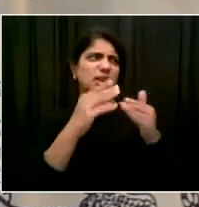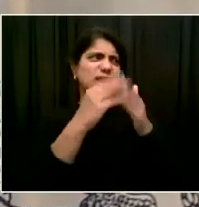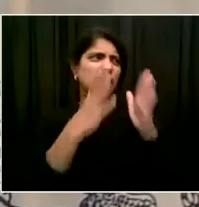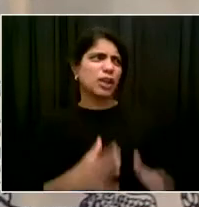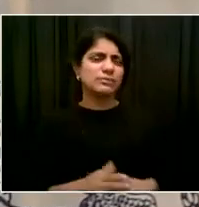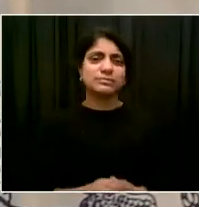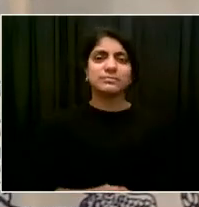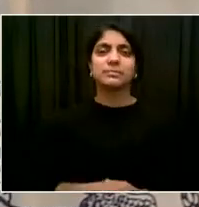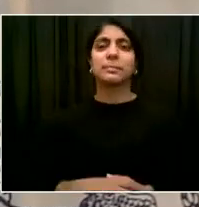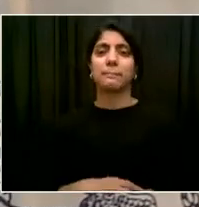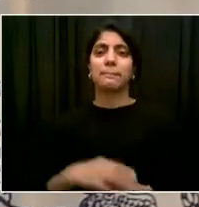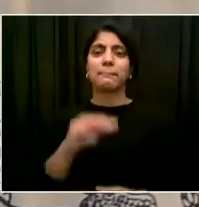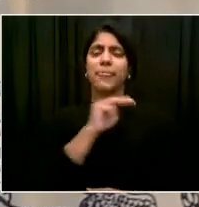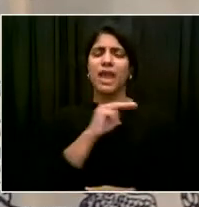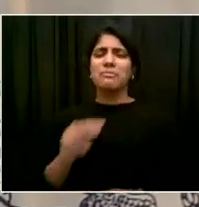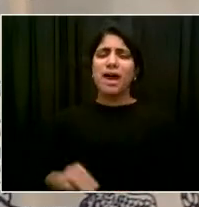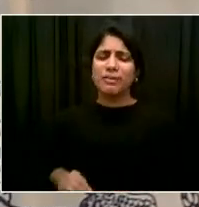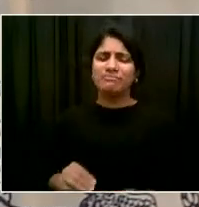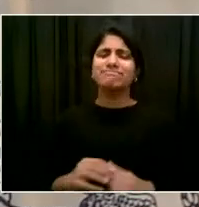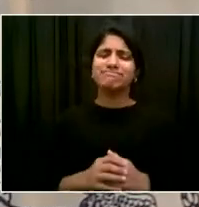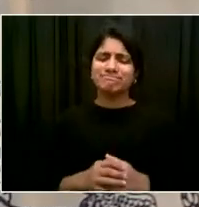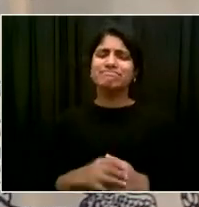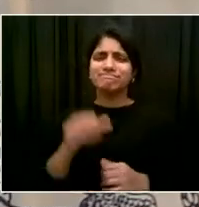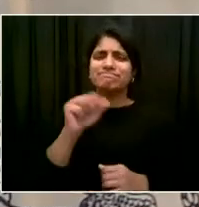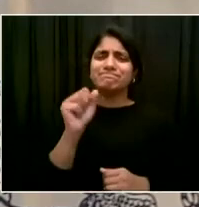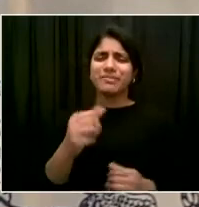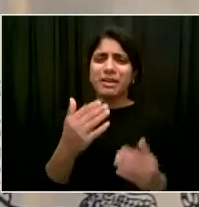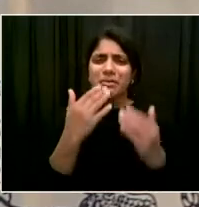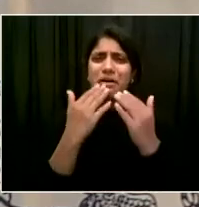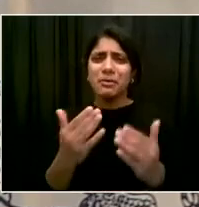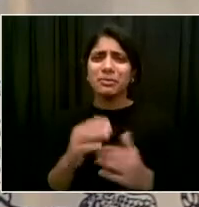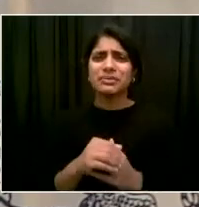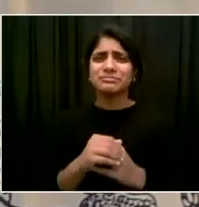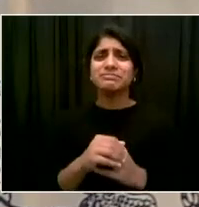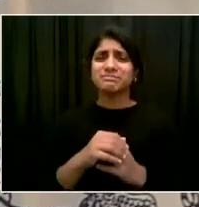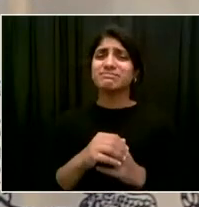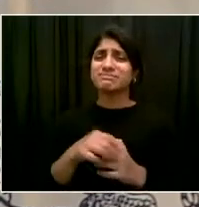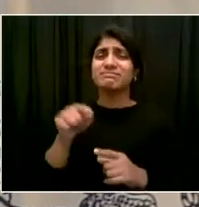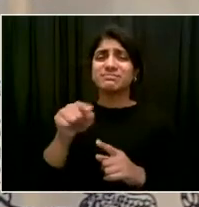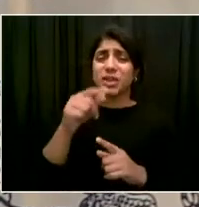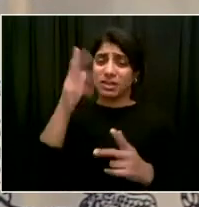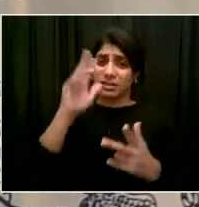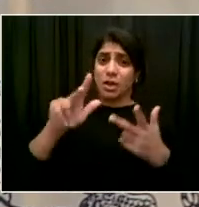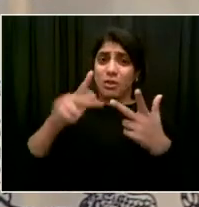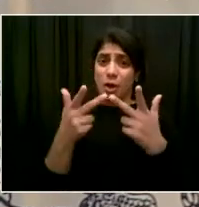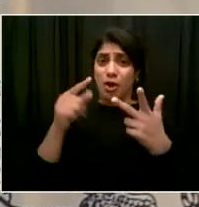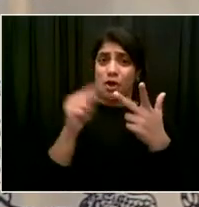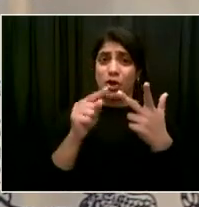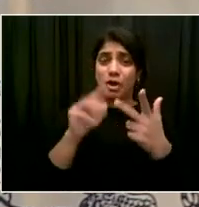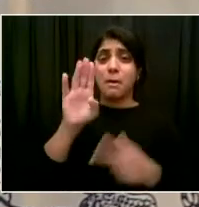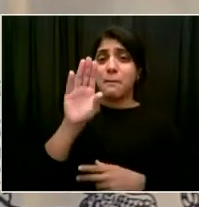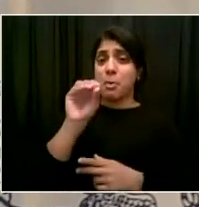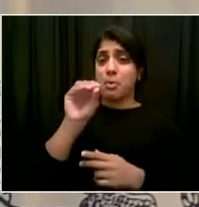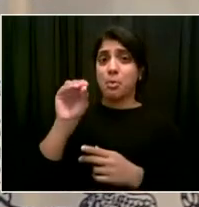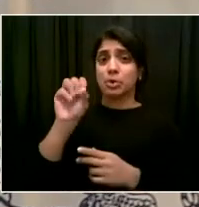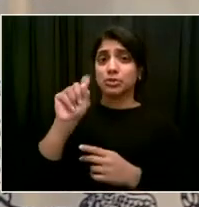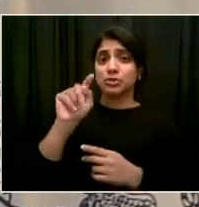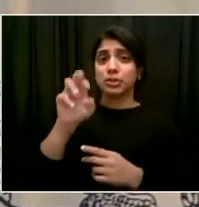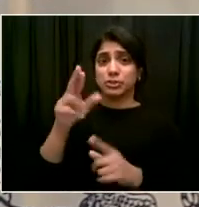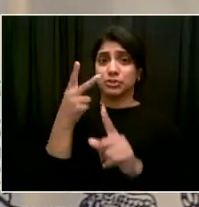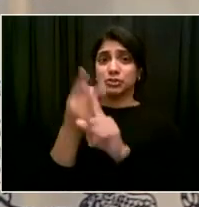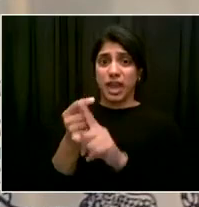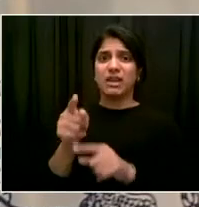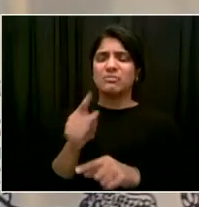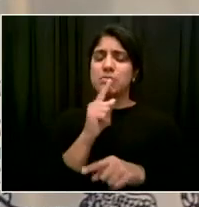we've seen throughout, vaccination is the key, but continuing to deepen the vaccination makes all the difference.